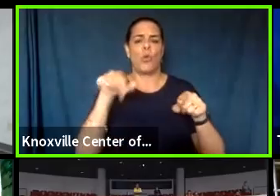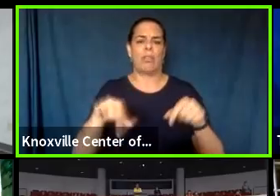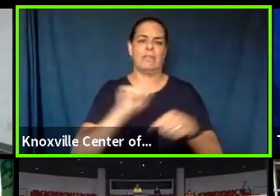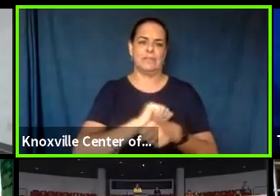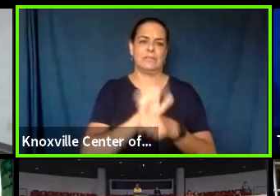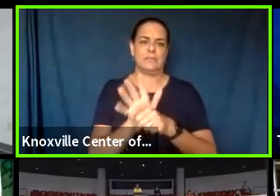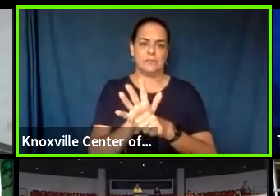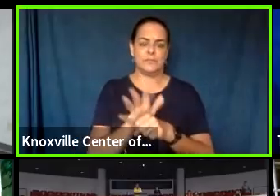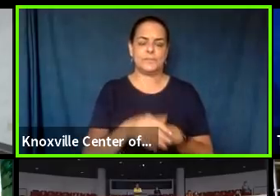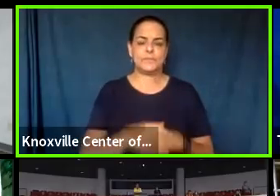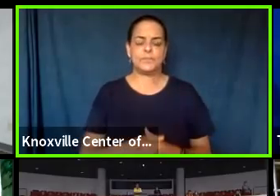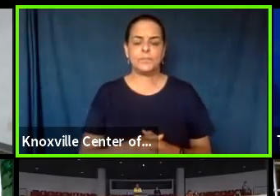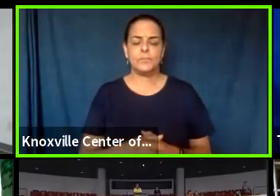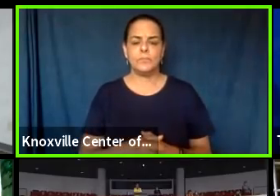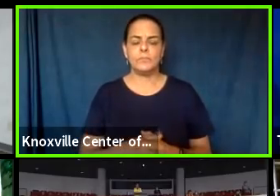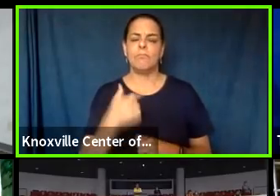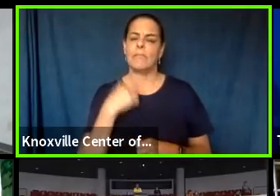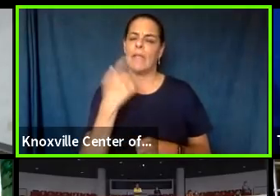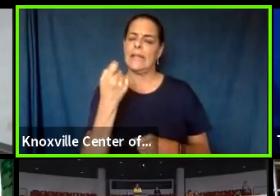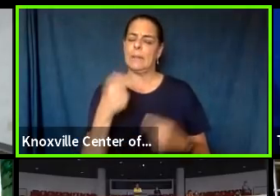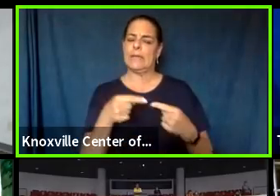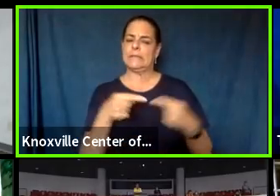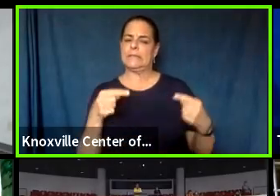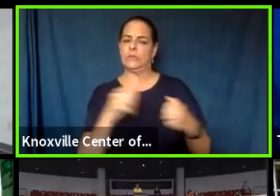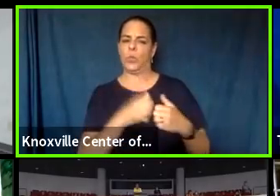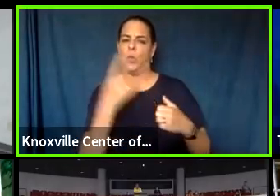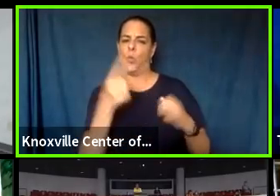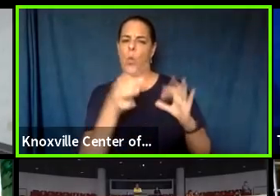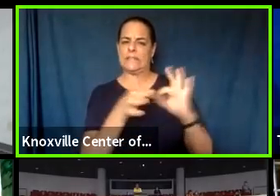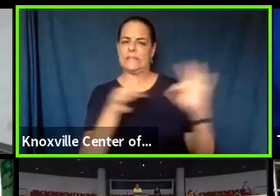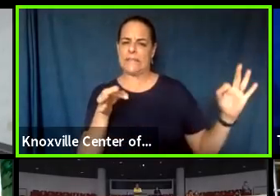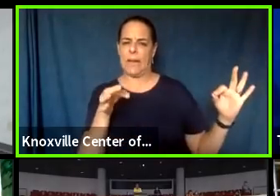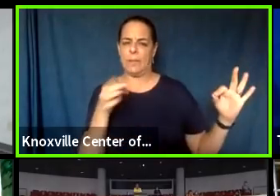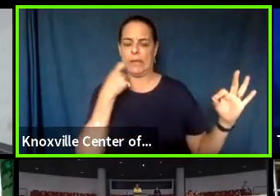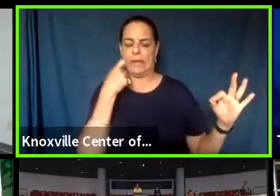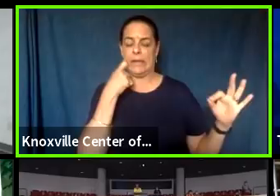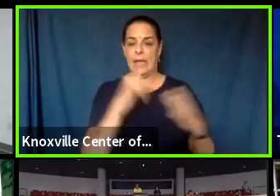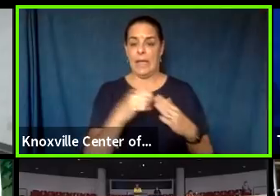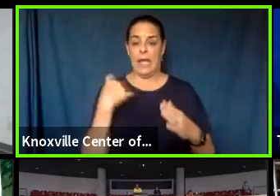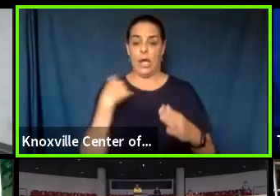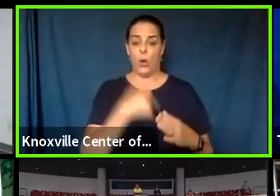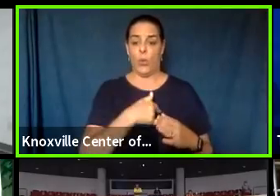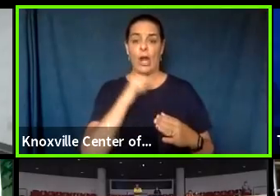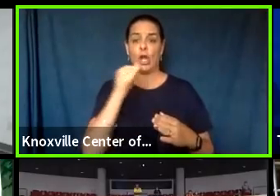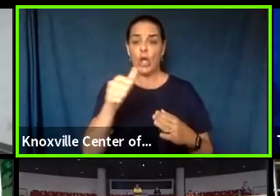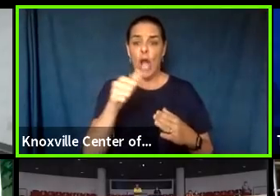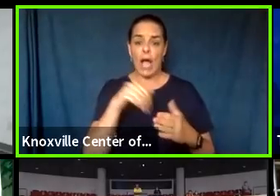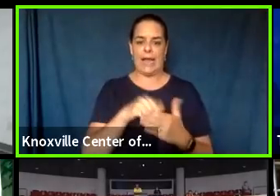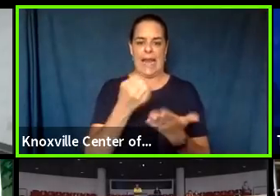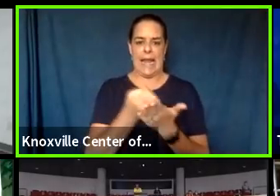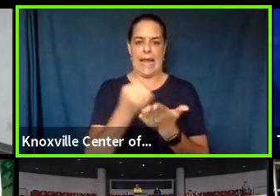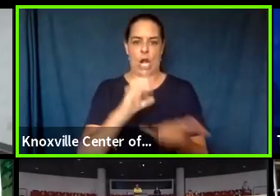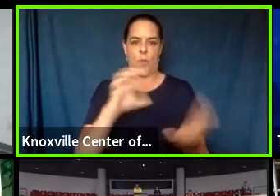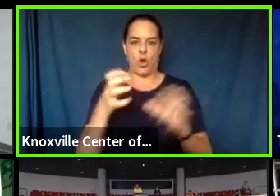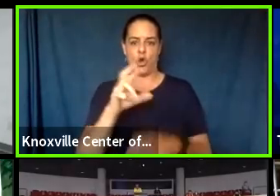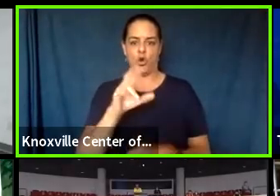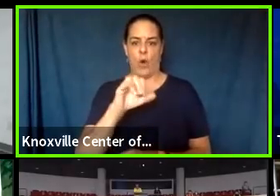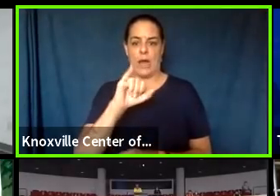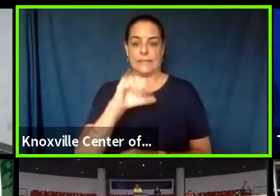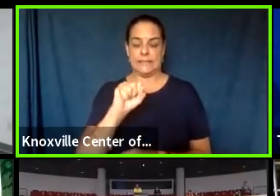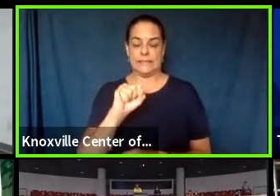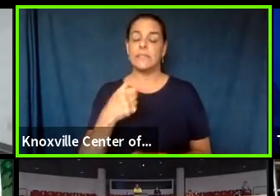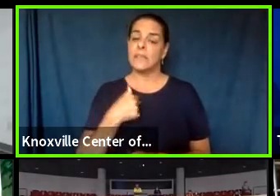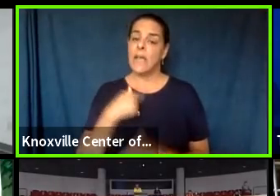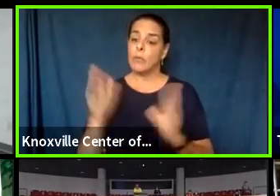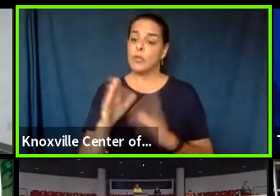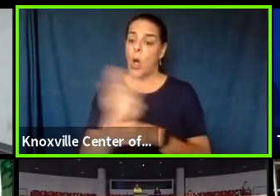take a little bit of difference with the statement earlier that we're not in an economic crisis. As a small business owner, I can promise